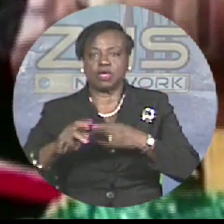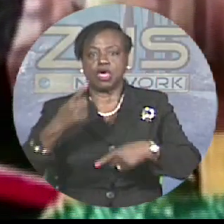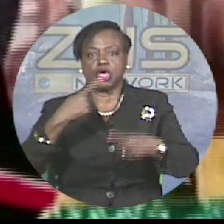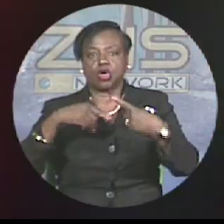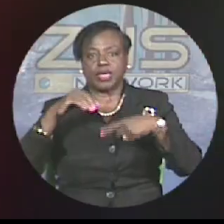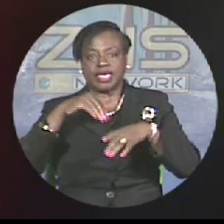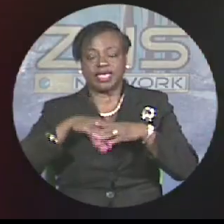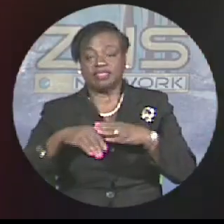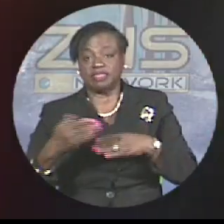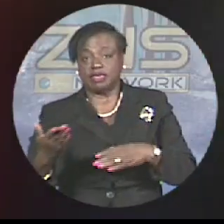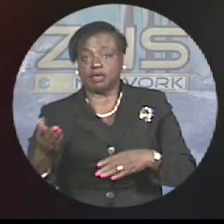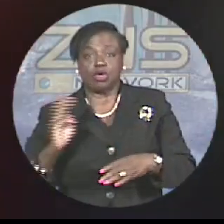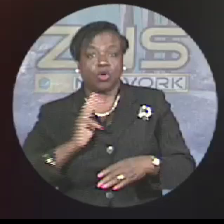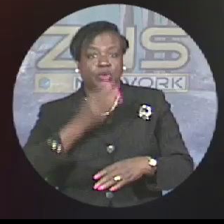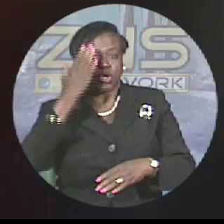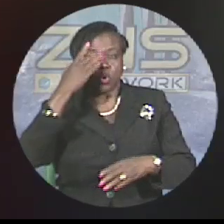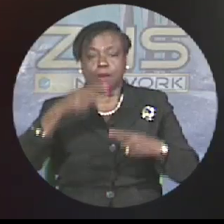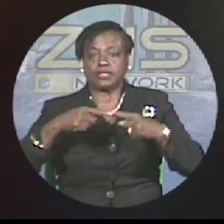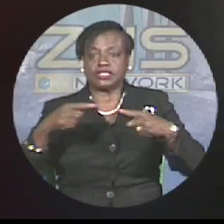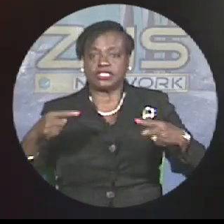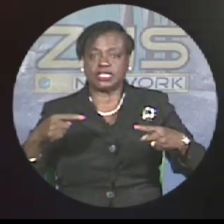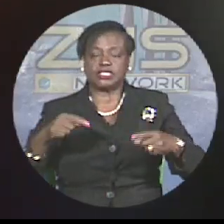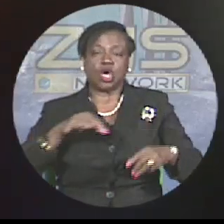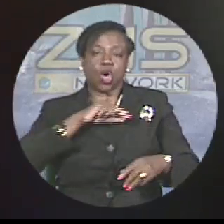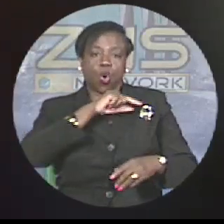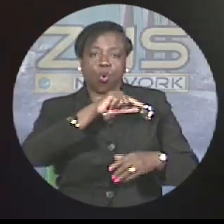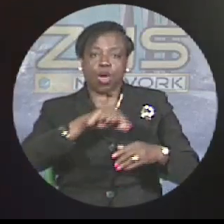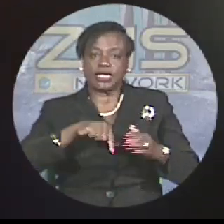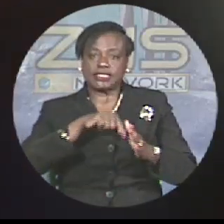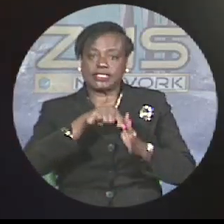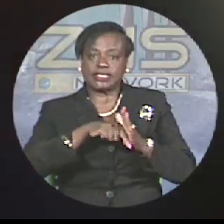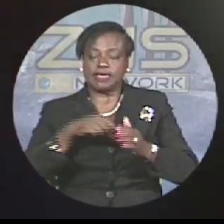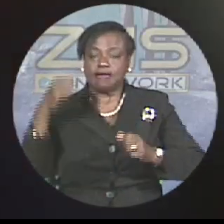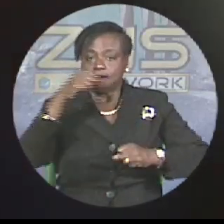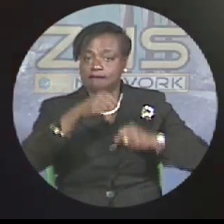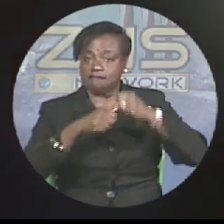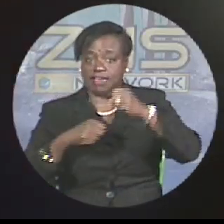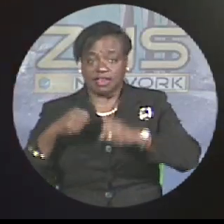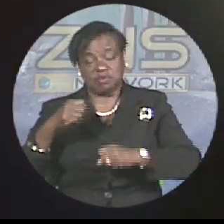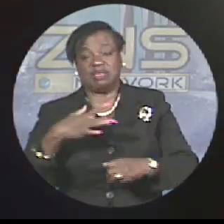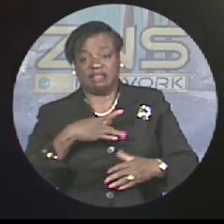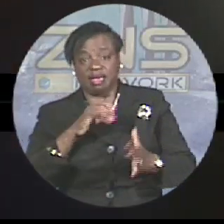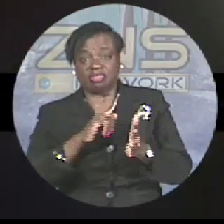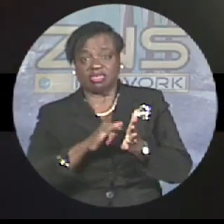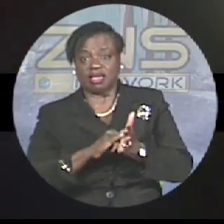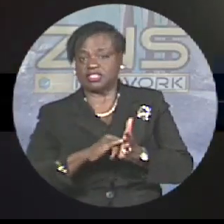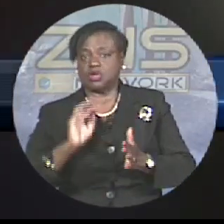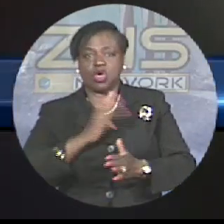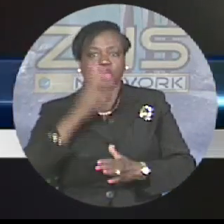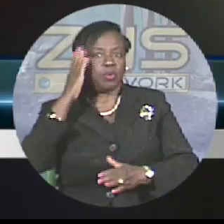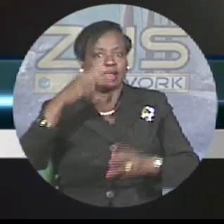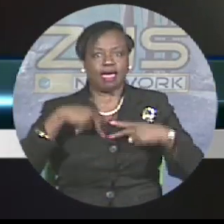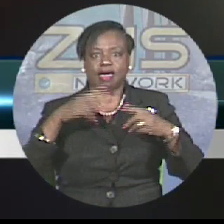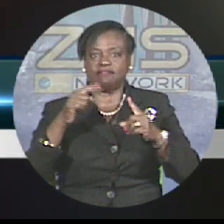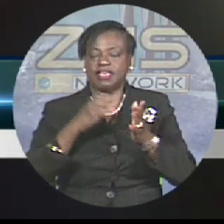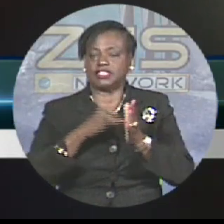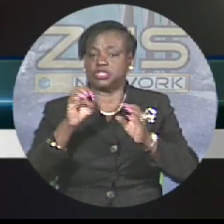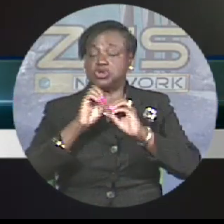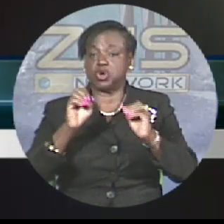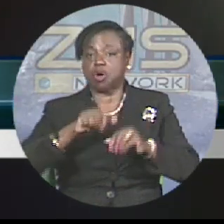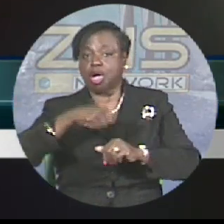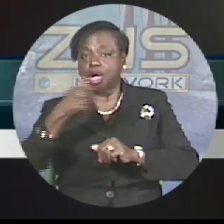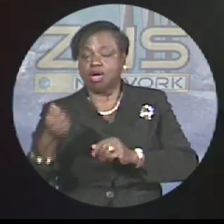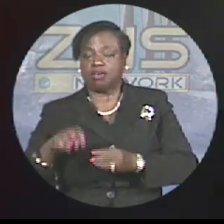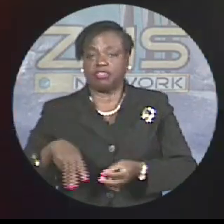is a quality fighter. And indeed, you know, we like it when it's like that. We wouldn't have it any other way. So, of course, you know, Sergey